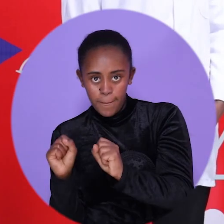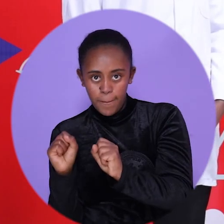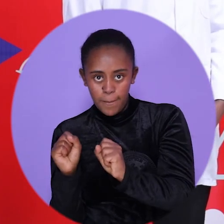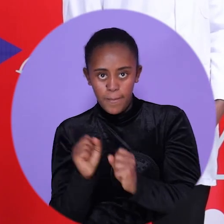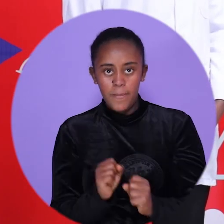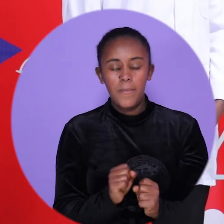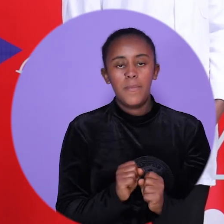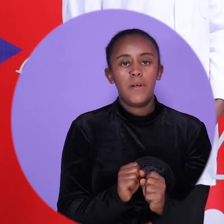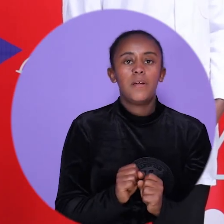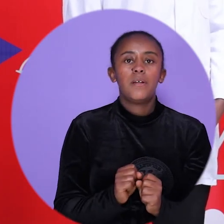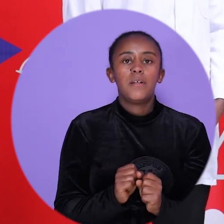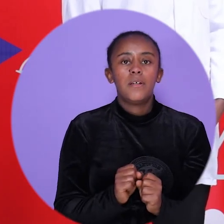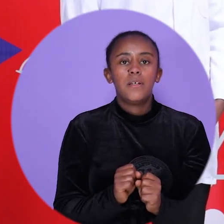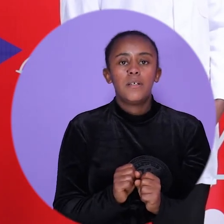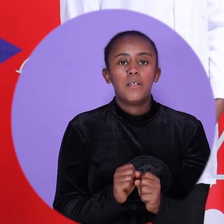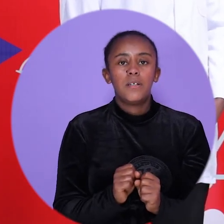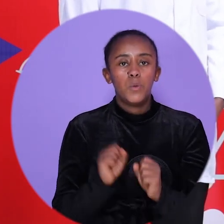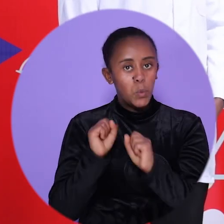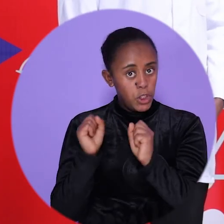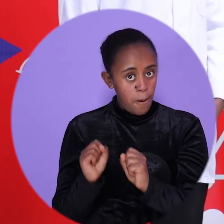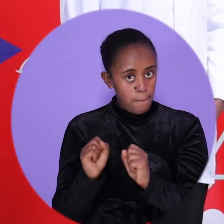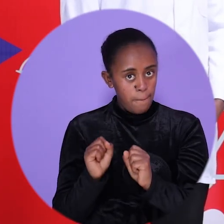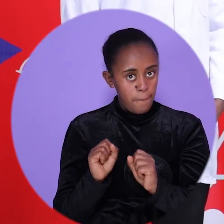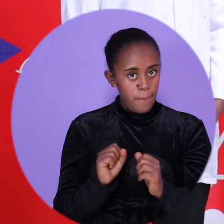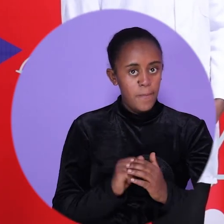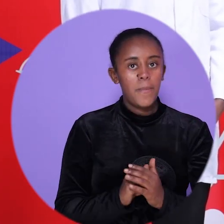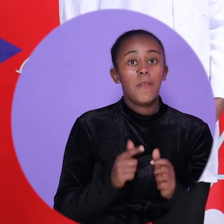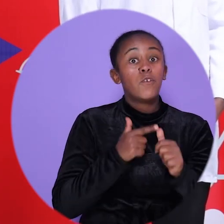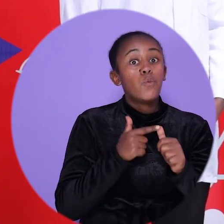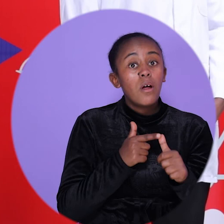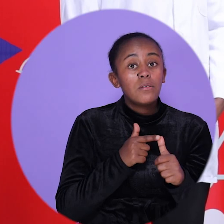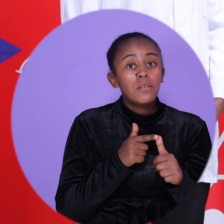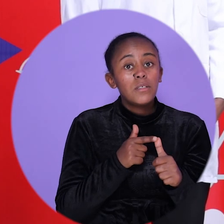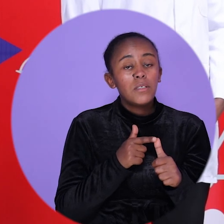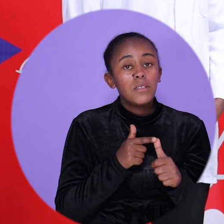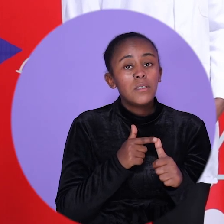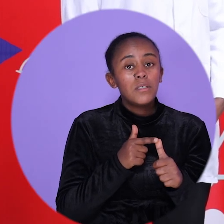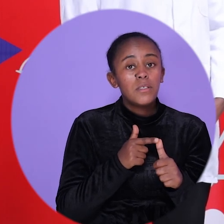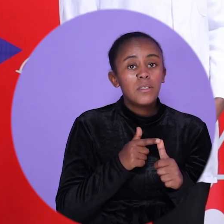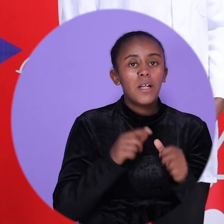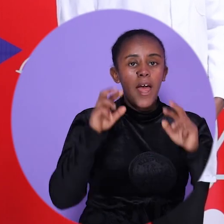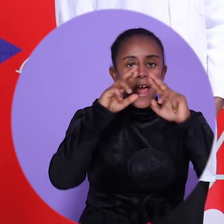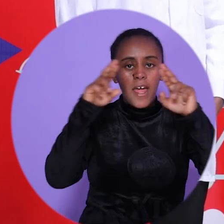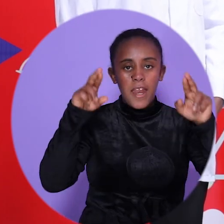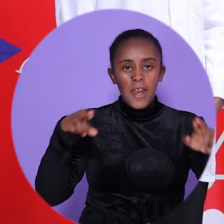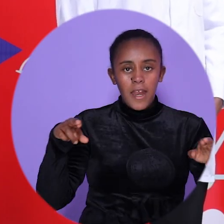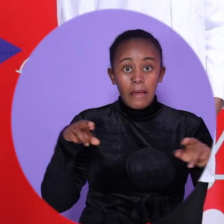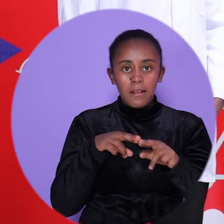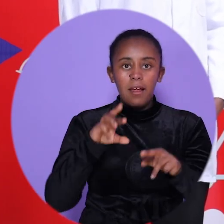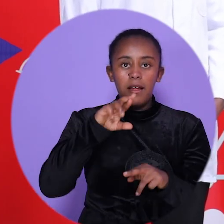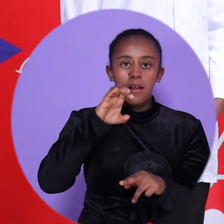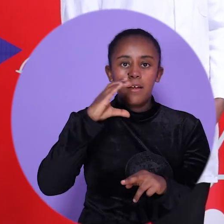shape. Into the shape. Let me read it the first one. Number one, rectangle. Number